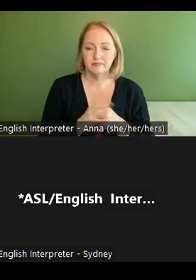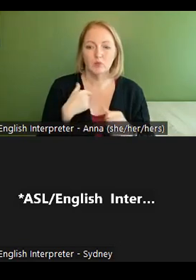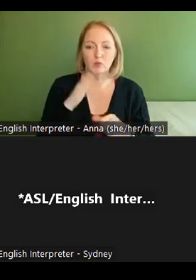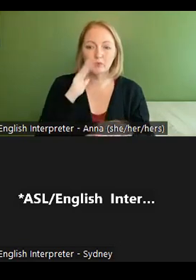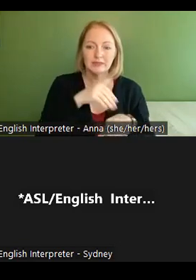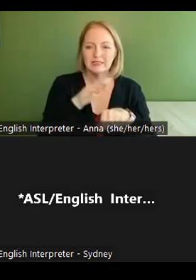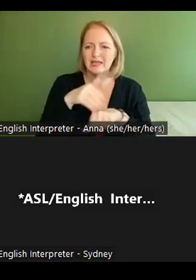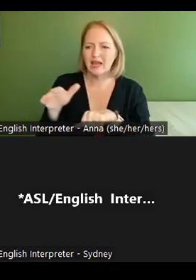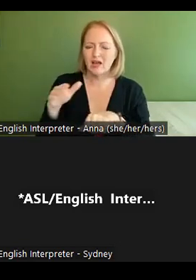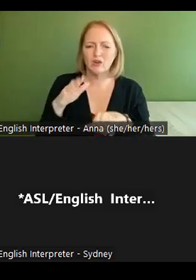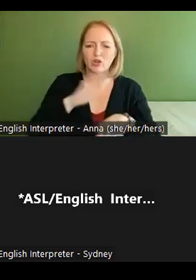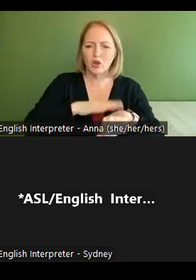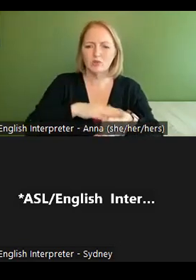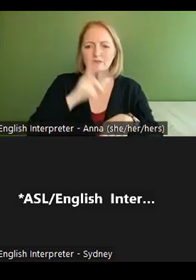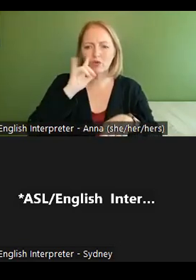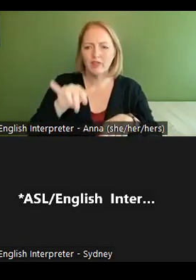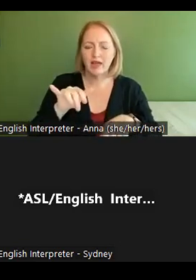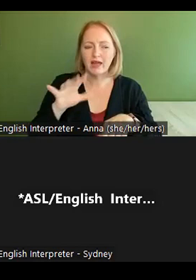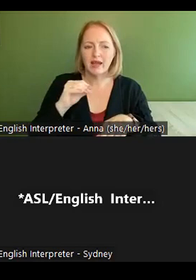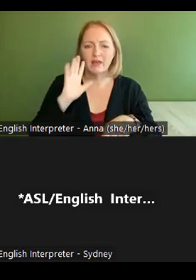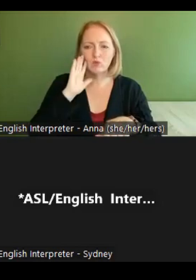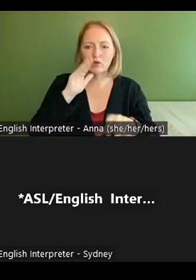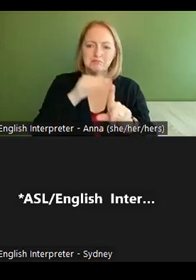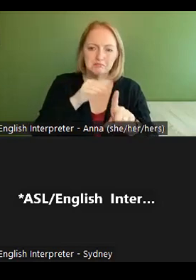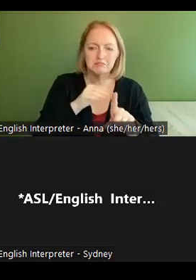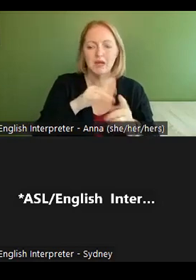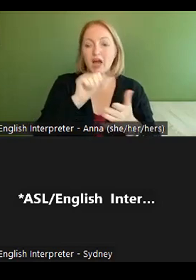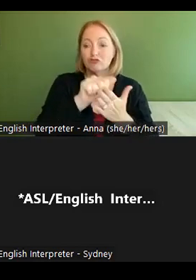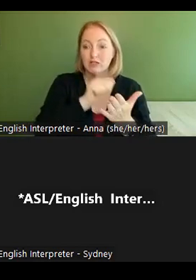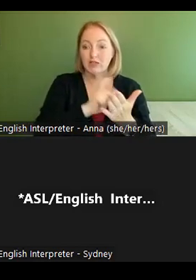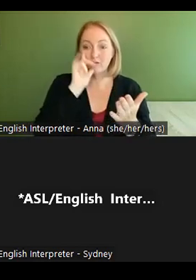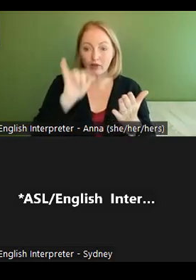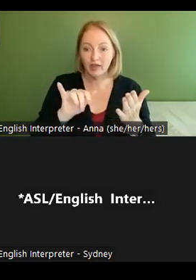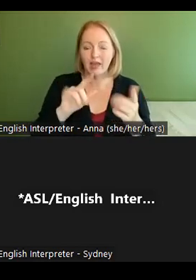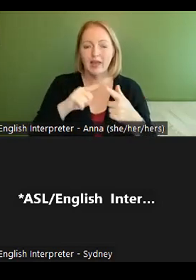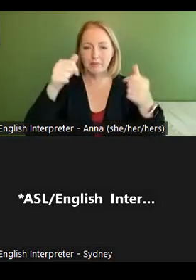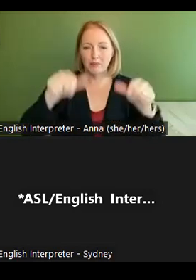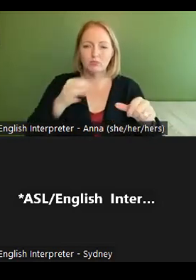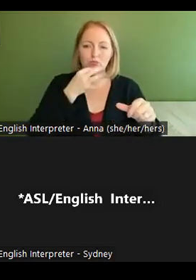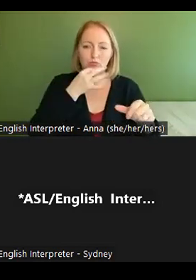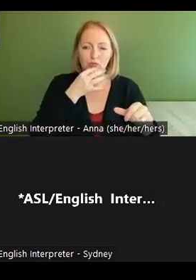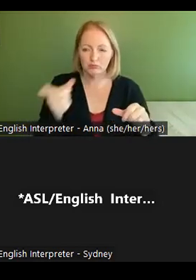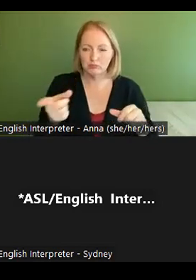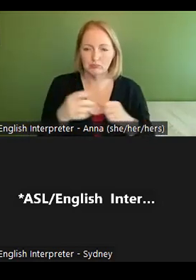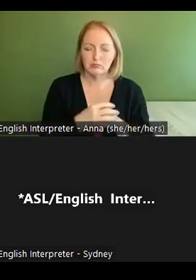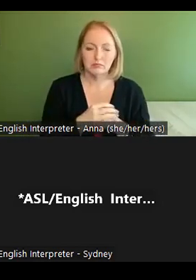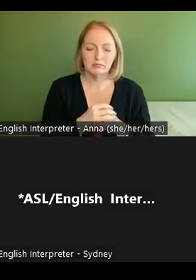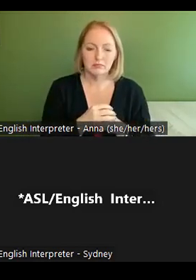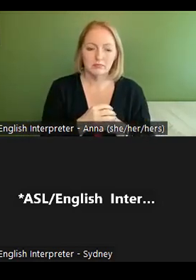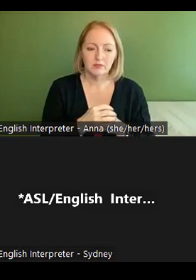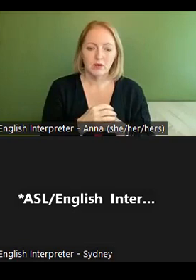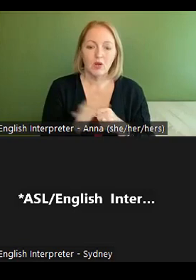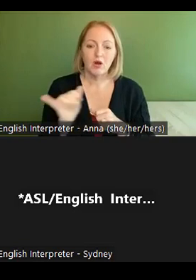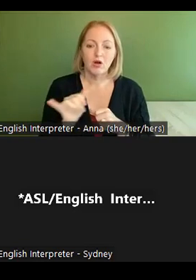out, we sent out a notice for that, and we'll be sending out an agenda for that and posting it shortly. We will also